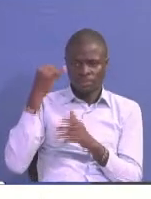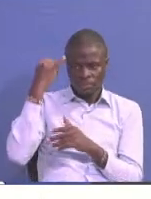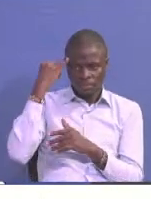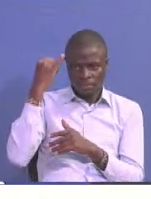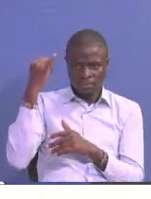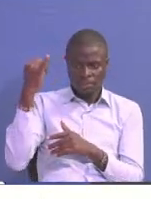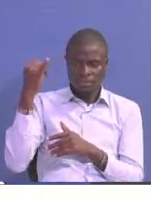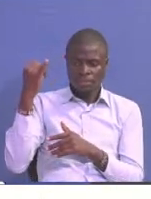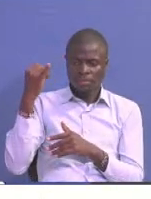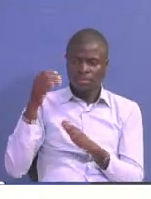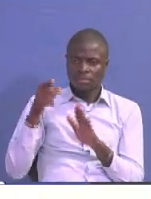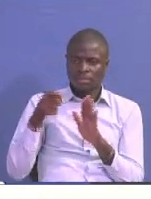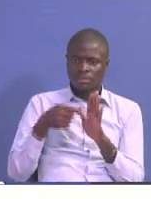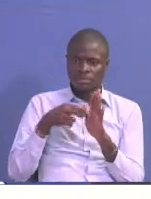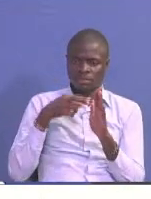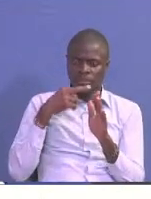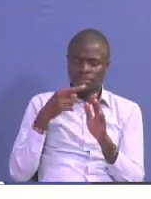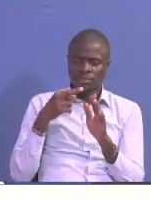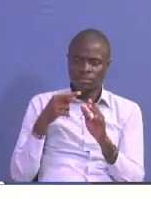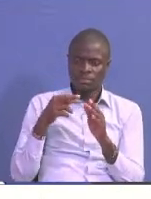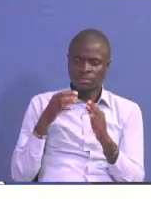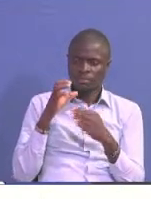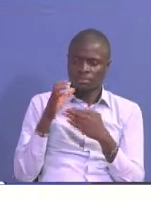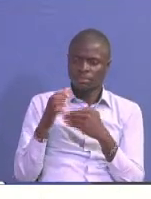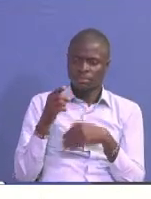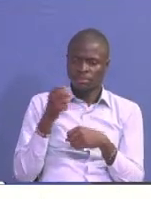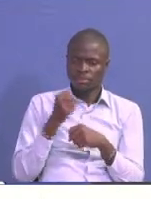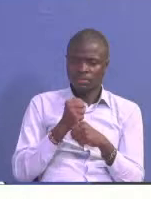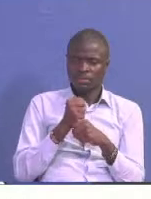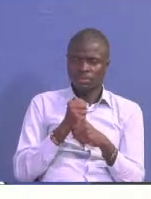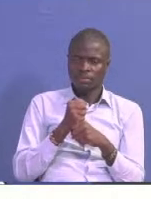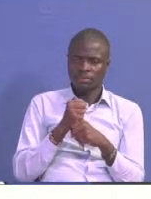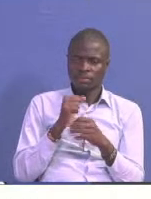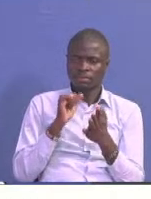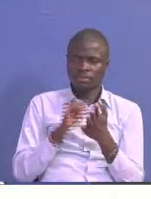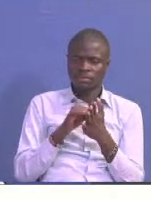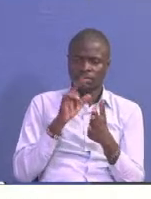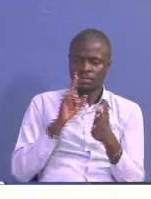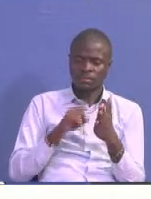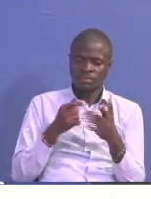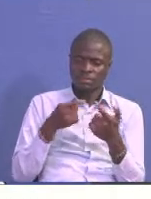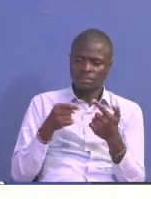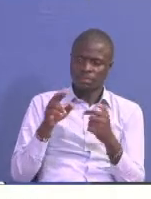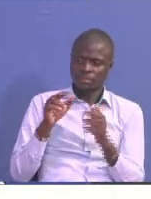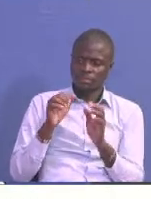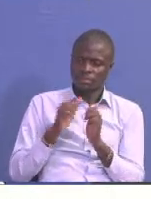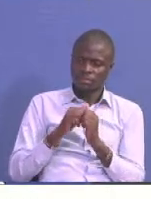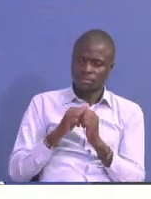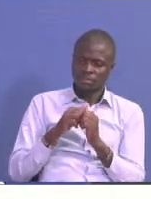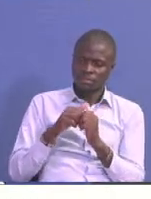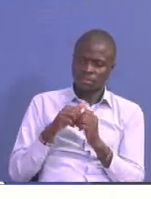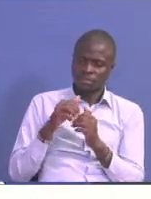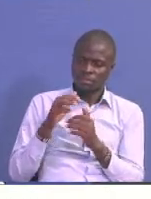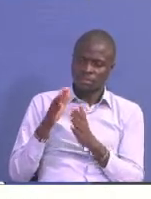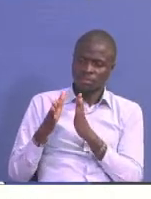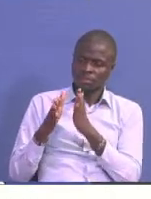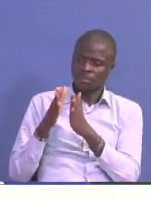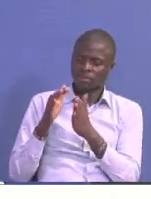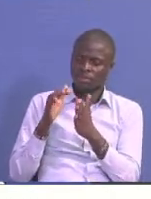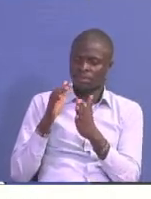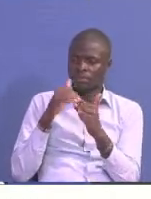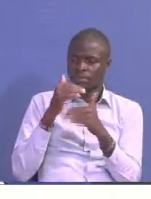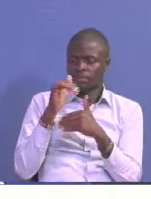engagement, those are the conclusions you make. That's what you put in the strategy. But then after that, it's